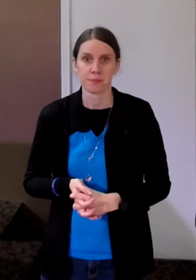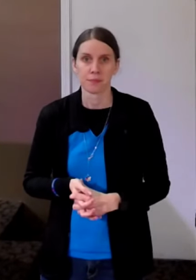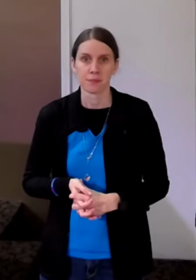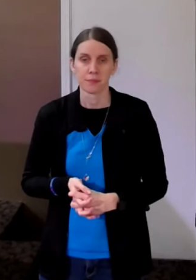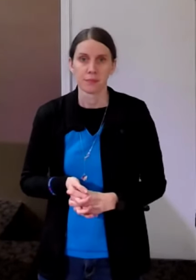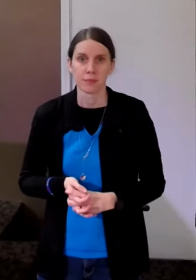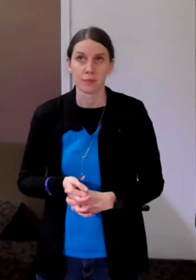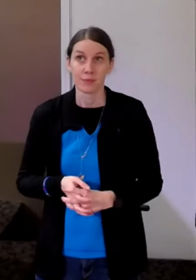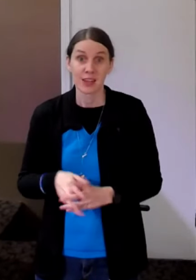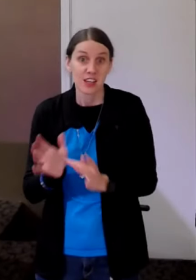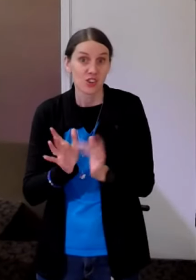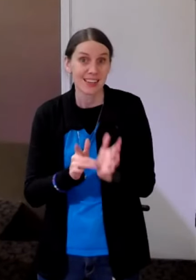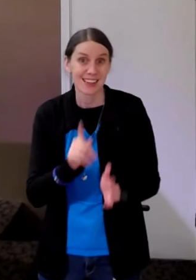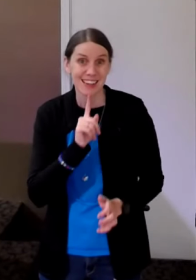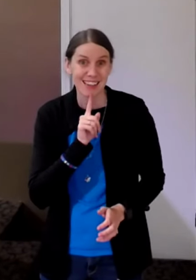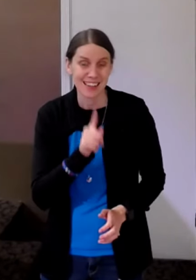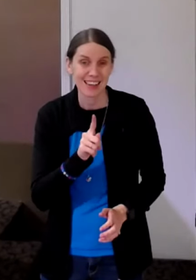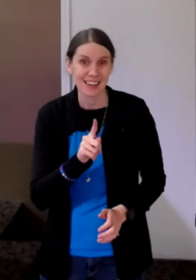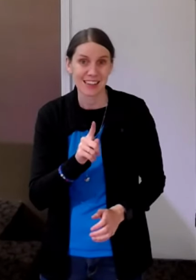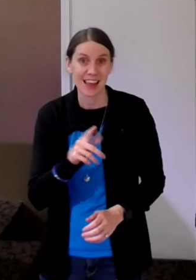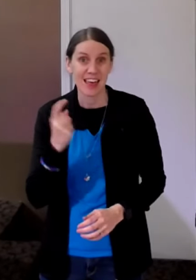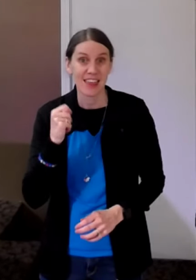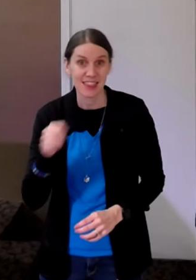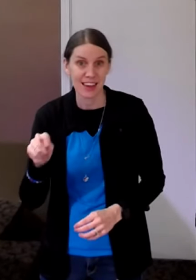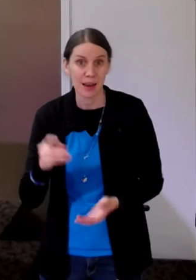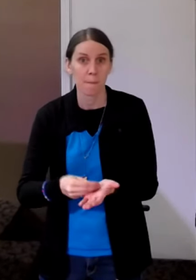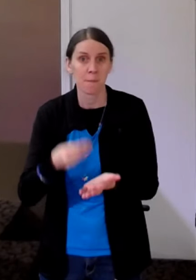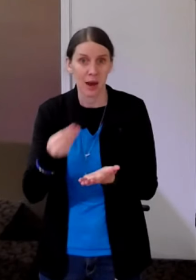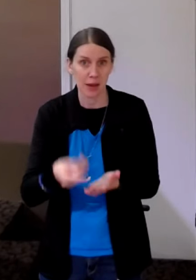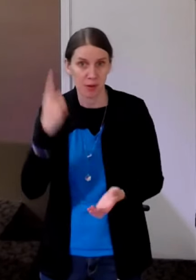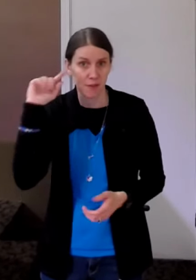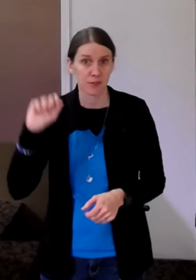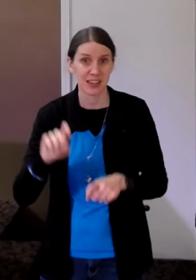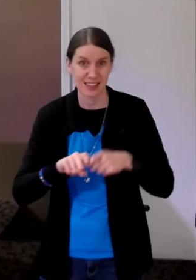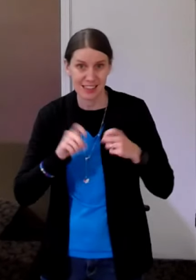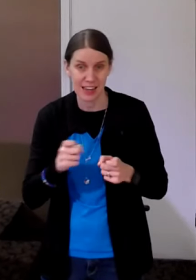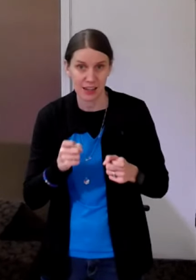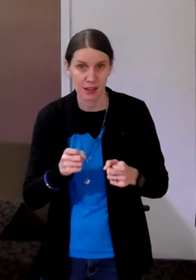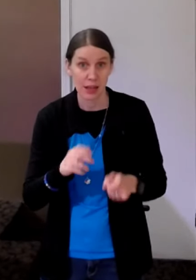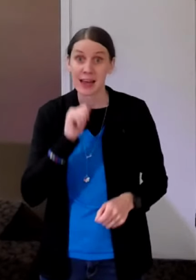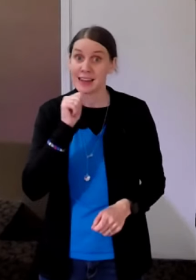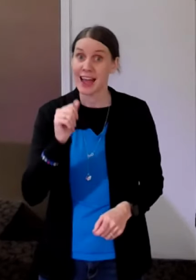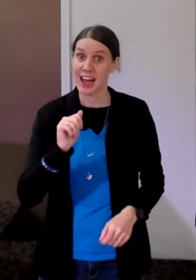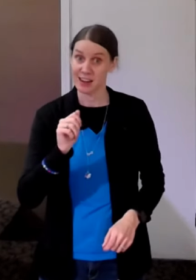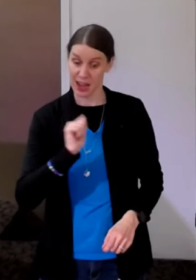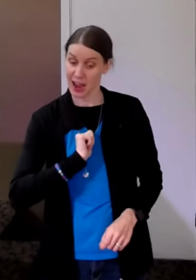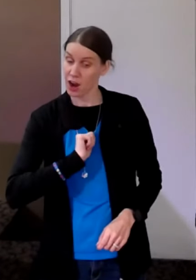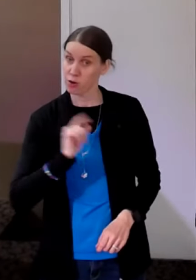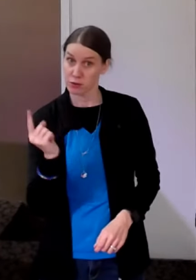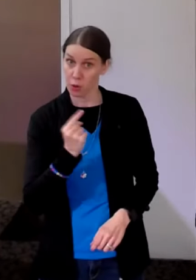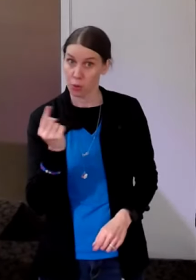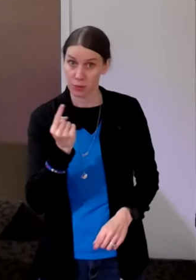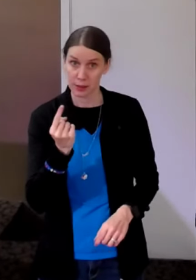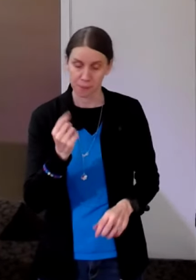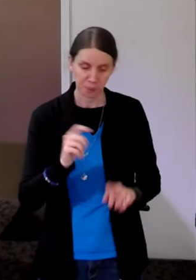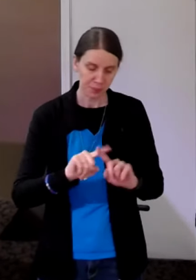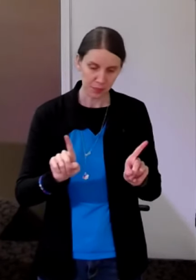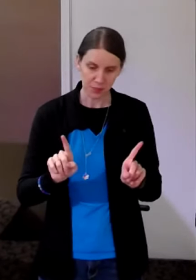He is the propitiation for our sins, and not for our sins only, but also for